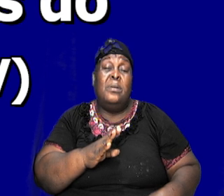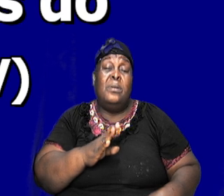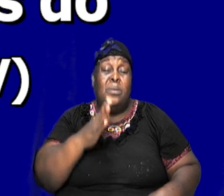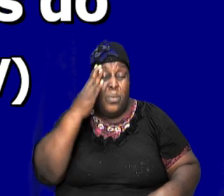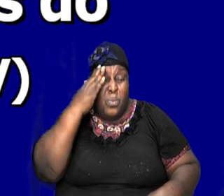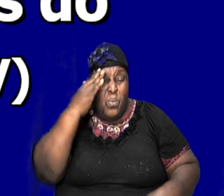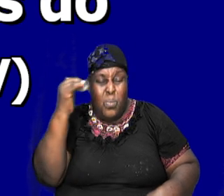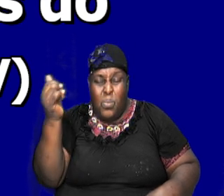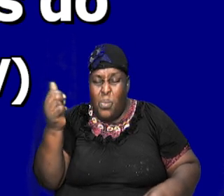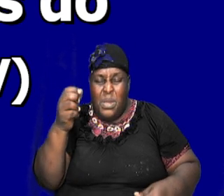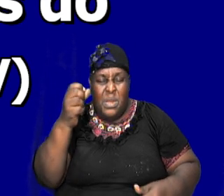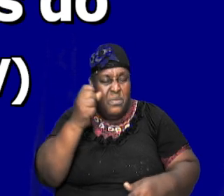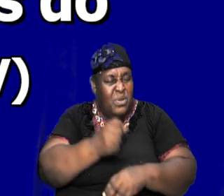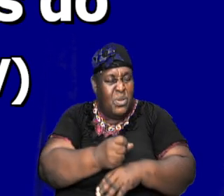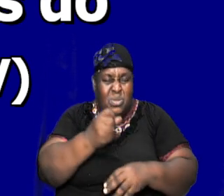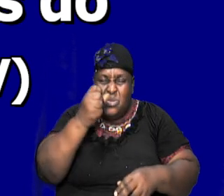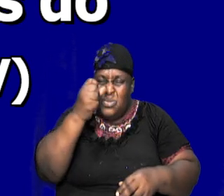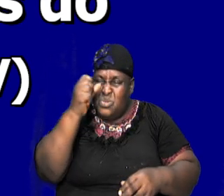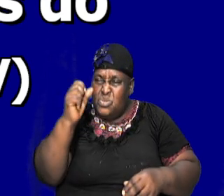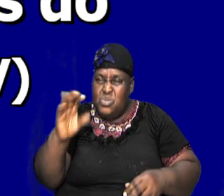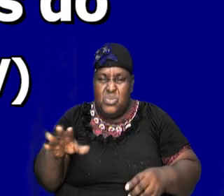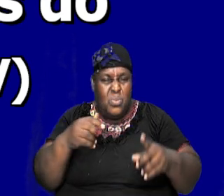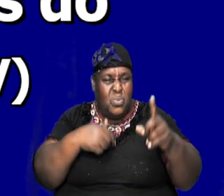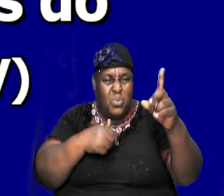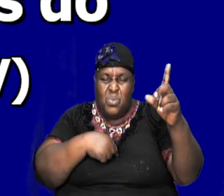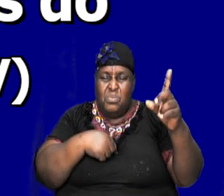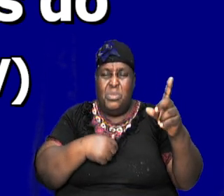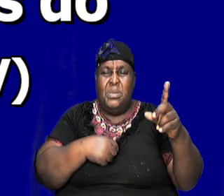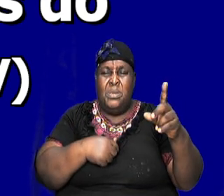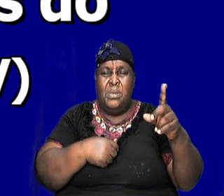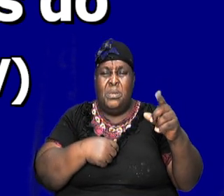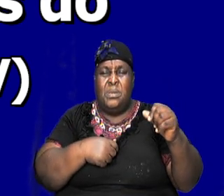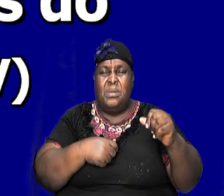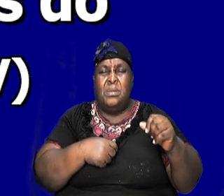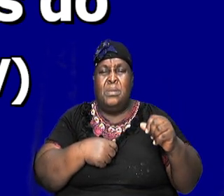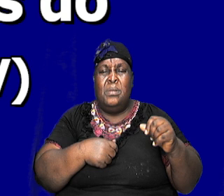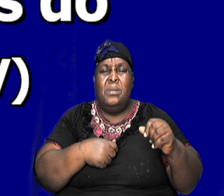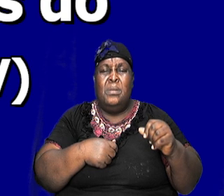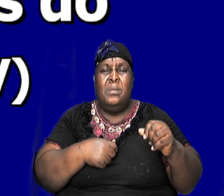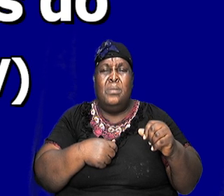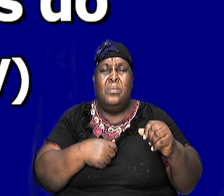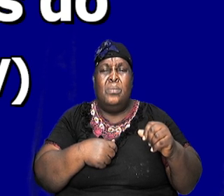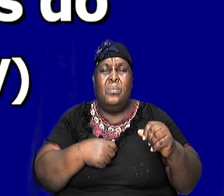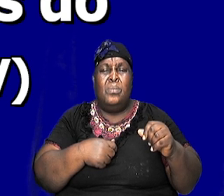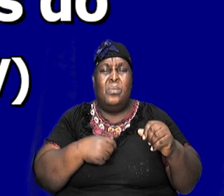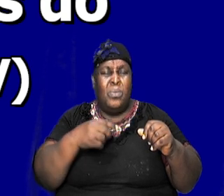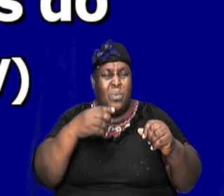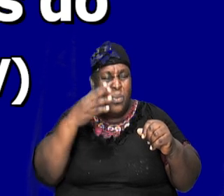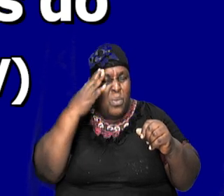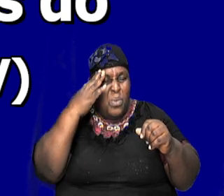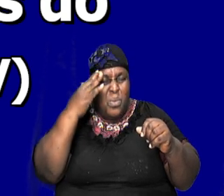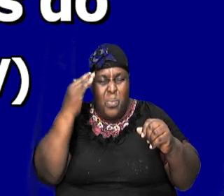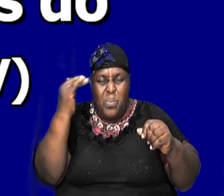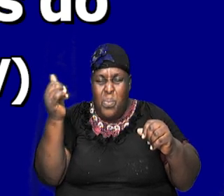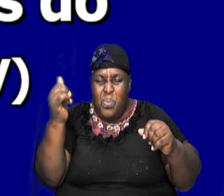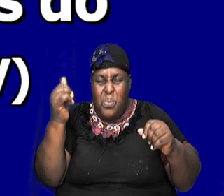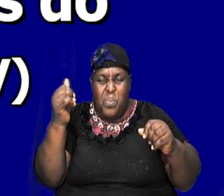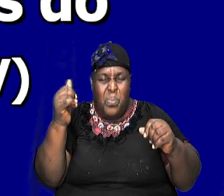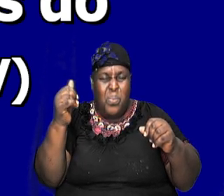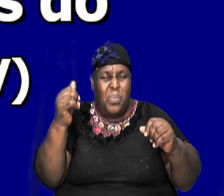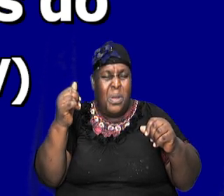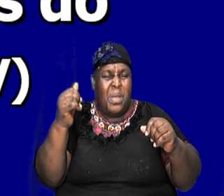You should have tried. That's what he was saying, you know. Look at it. That's what he was saying. He was saying that you should have tried. Why you never? Which of these good works you gonna